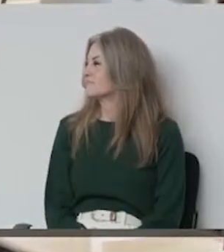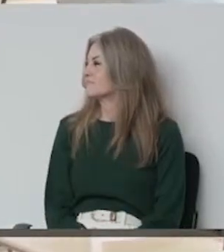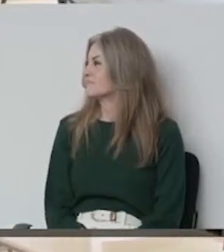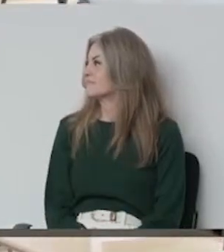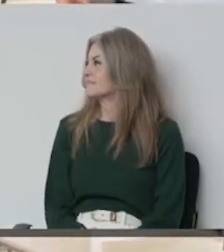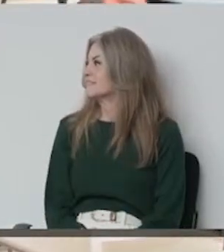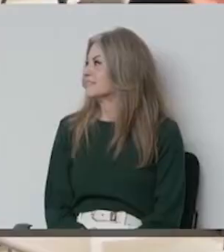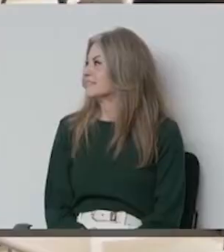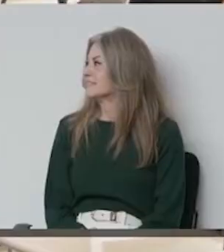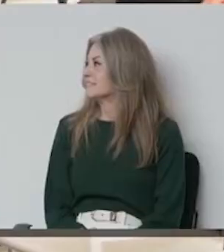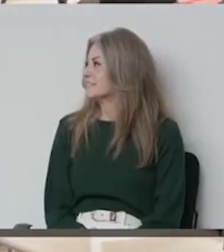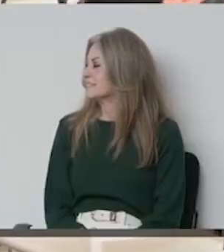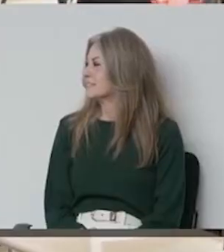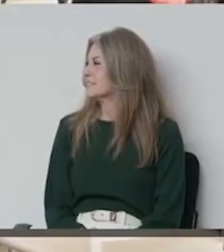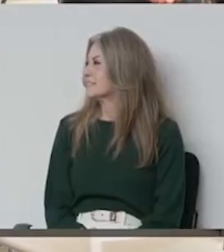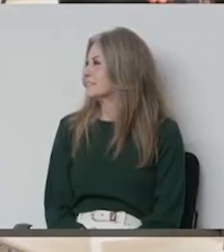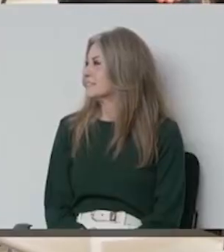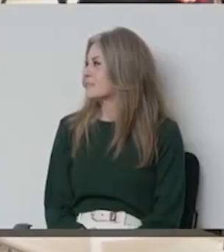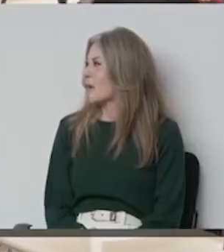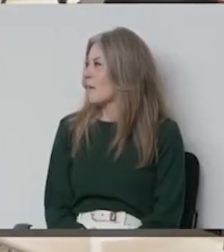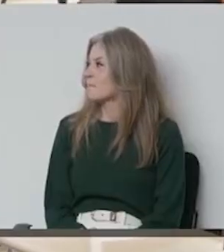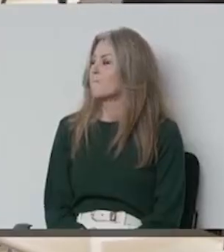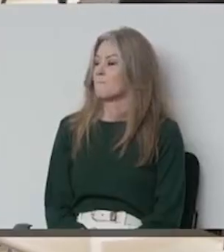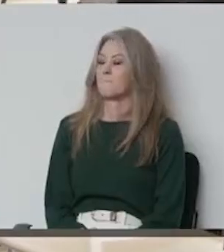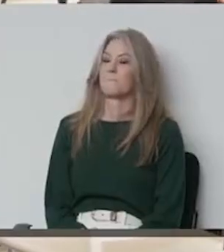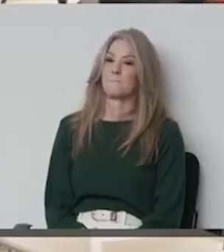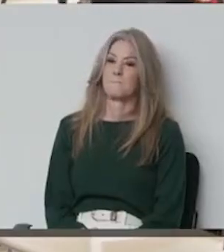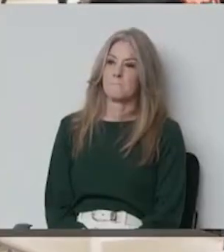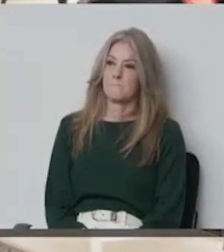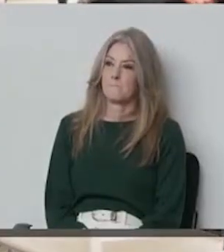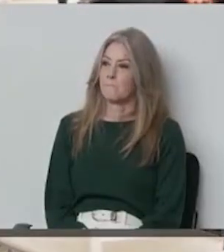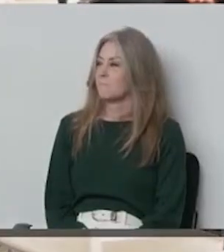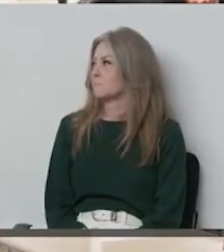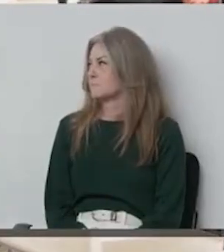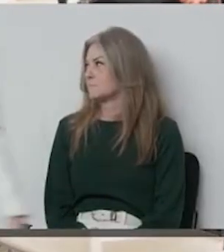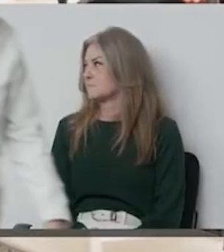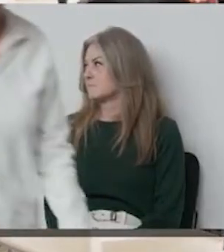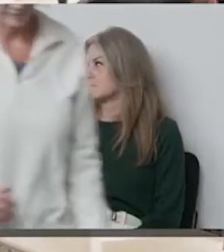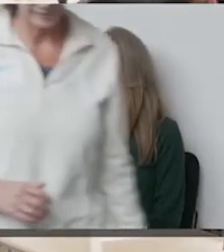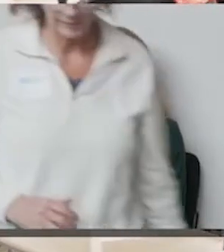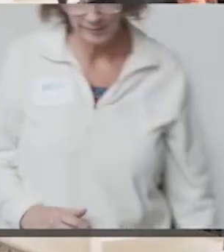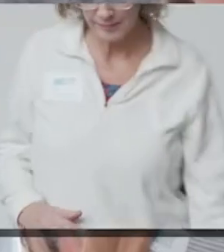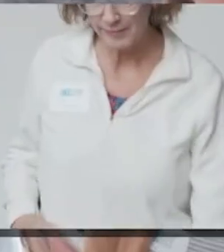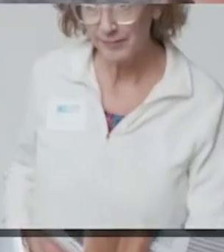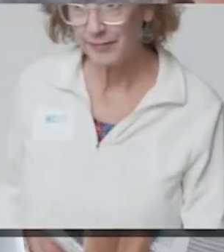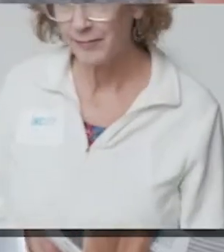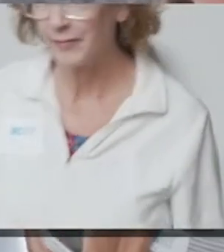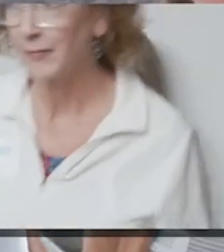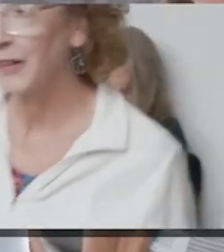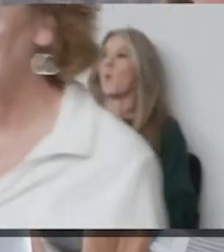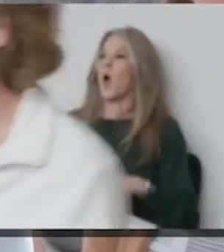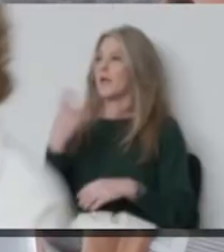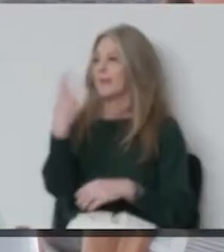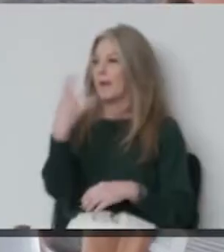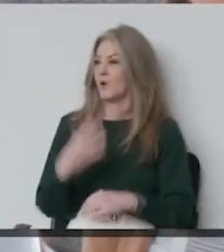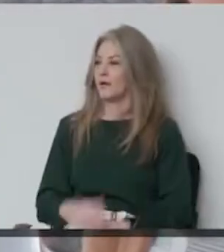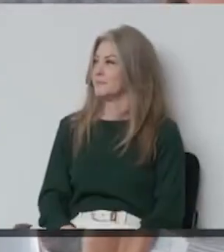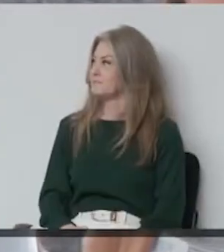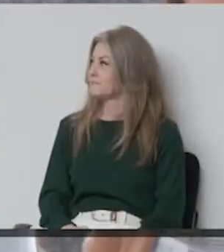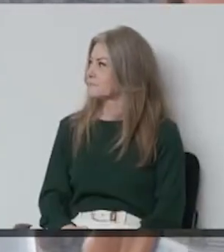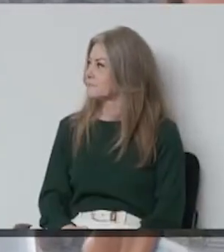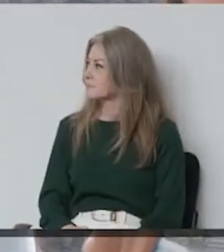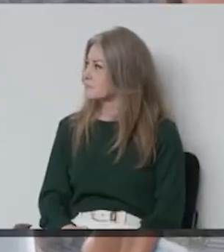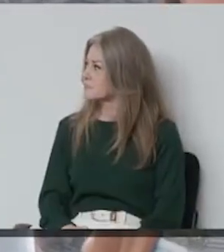Our YouTube viewers can hear you too. Okay. Oh, I would prefer to not be on camera. But I won't sue.